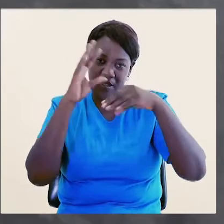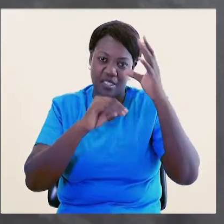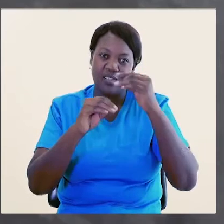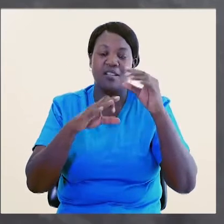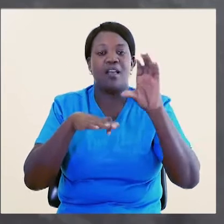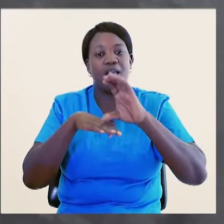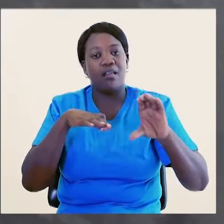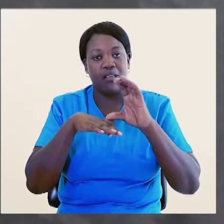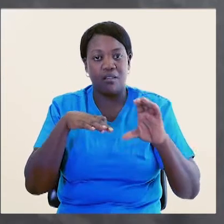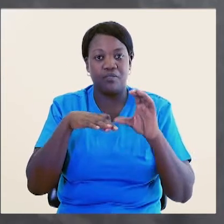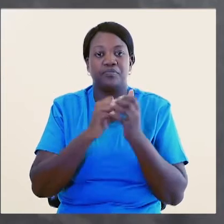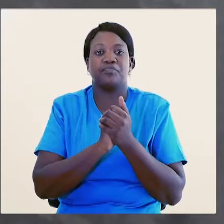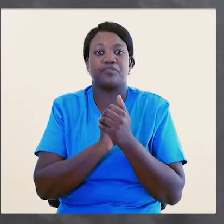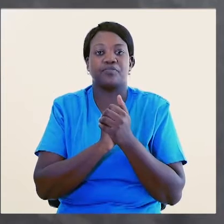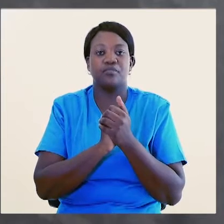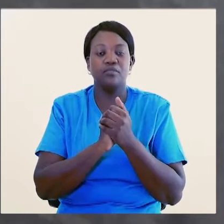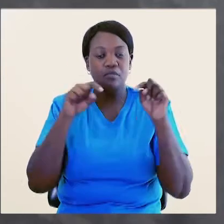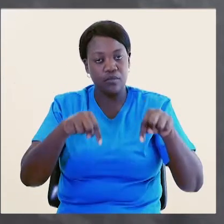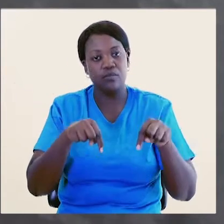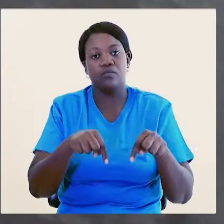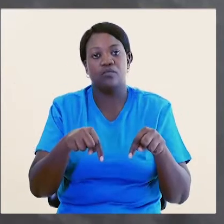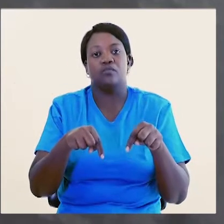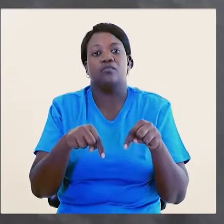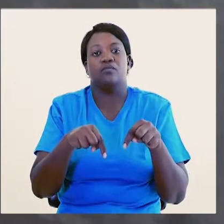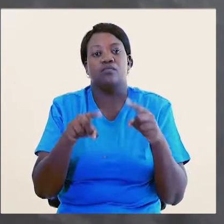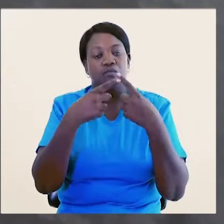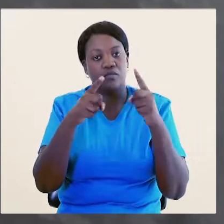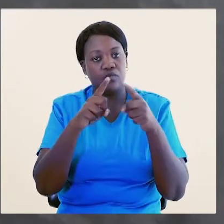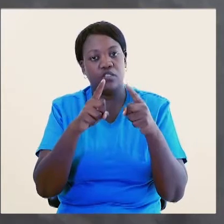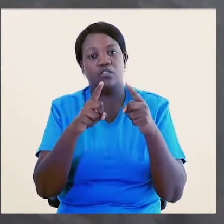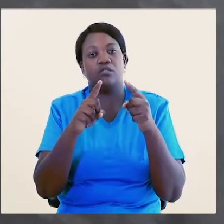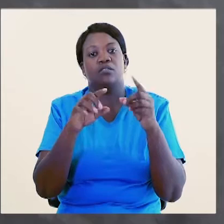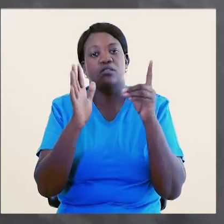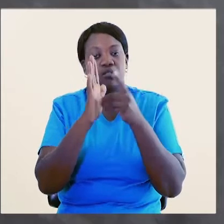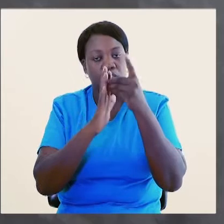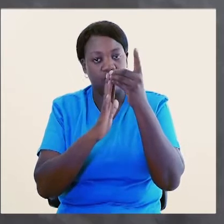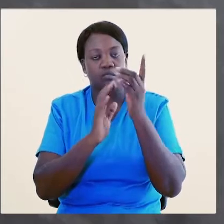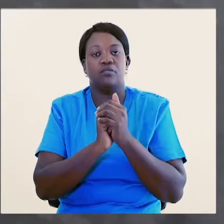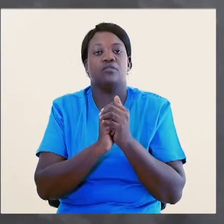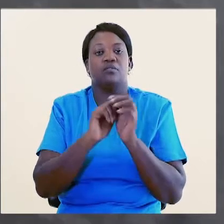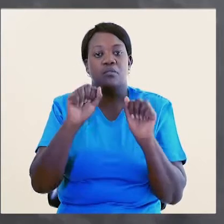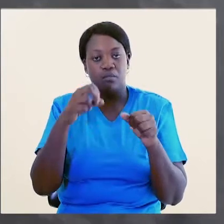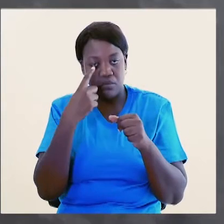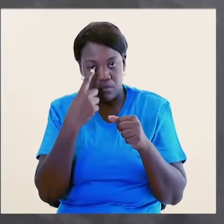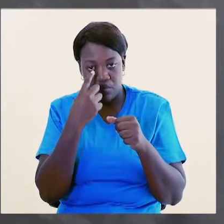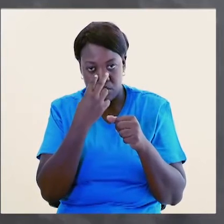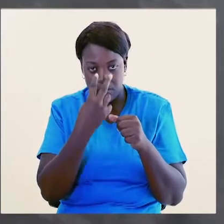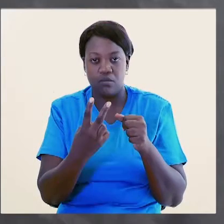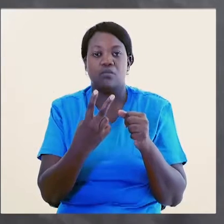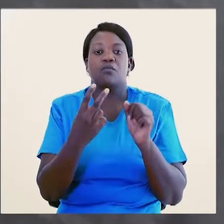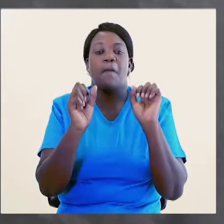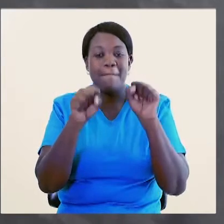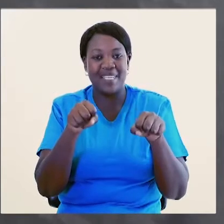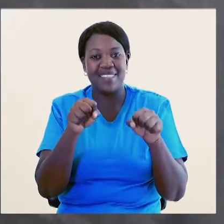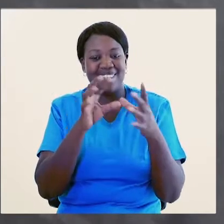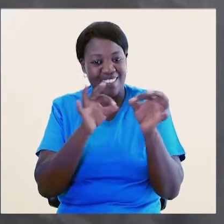NAMCOL. In program one today, we look at types of development. Our lesson objectives after watching this program is that you should be